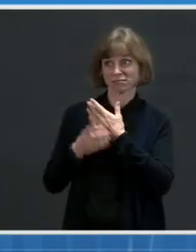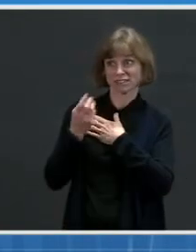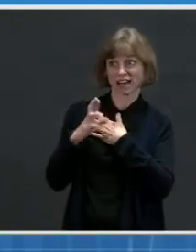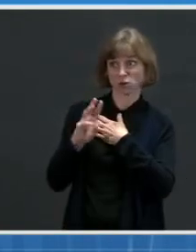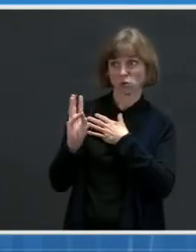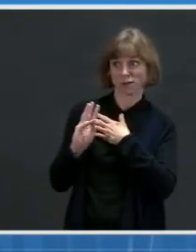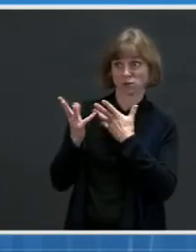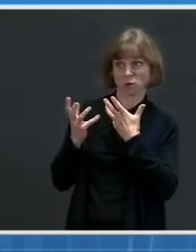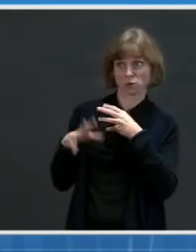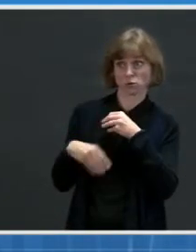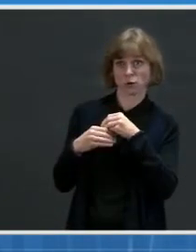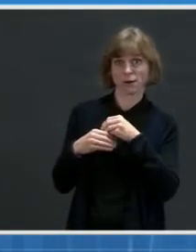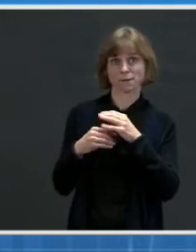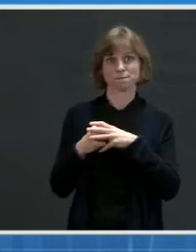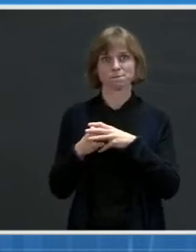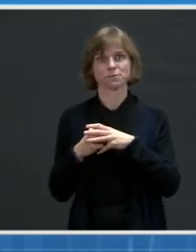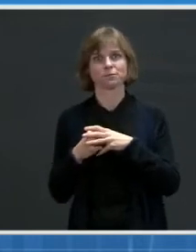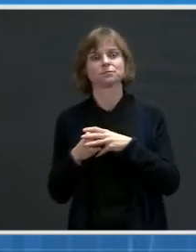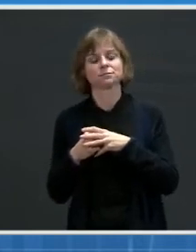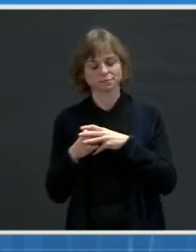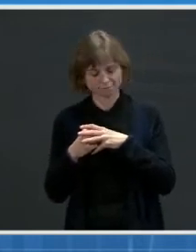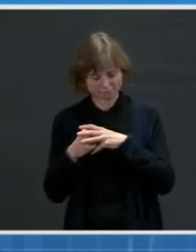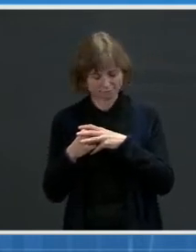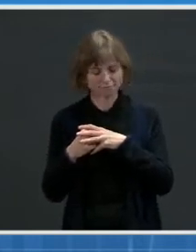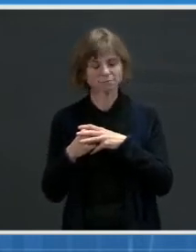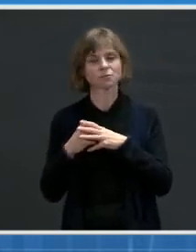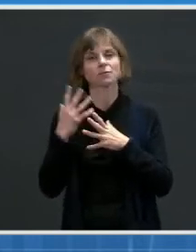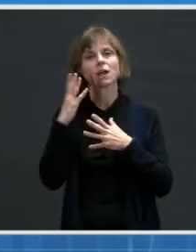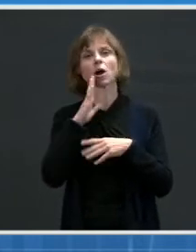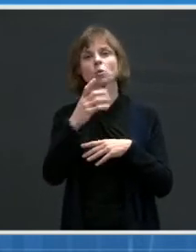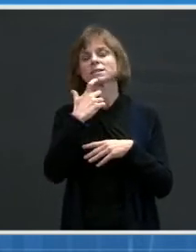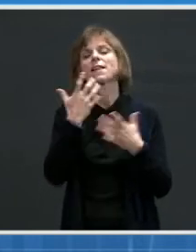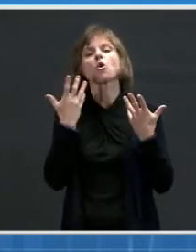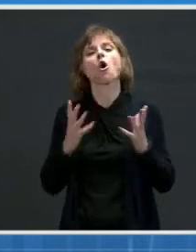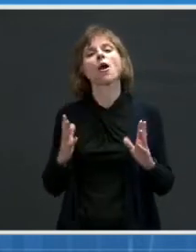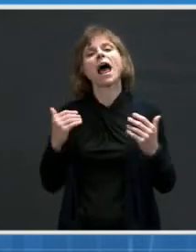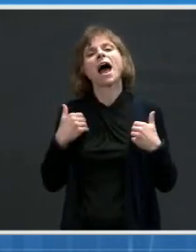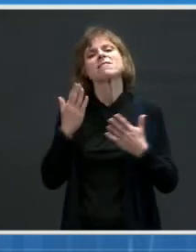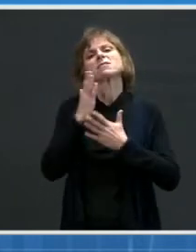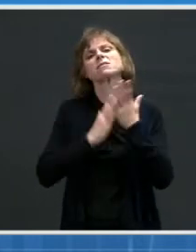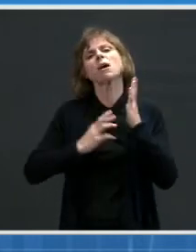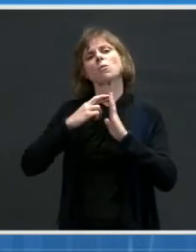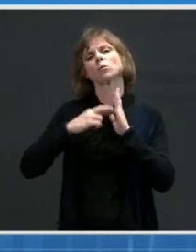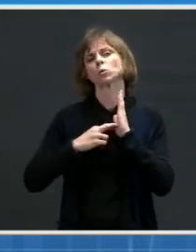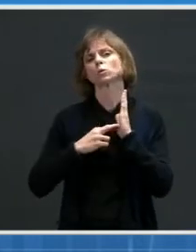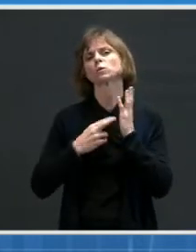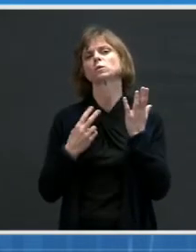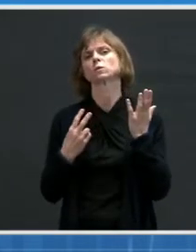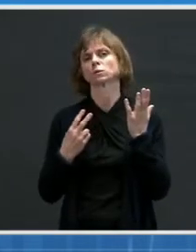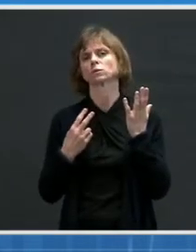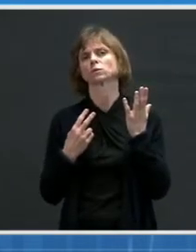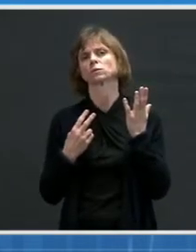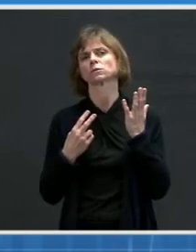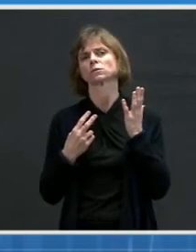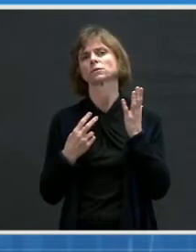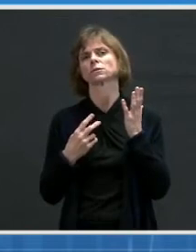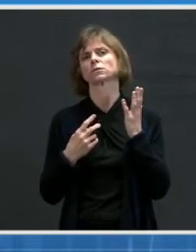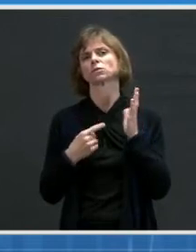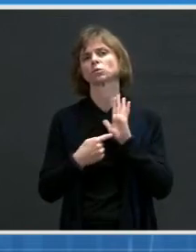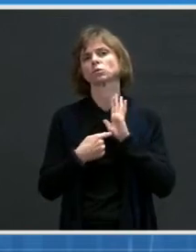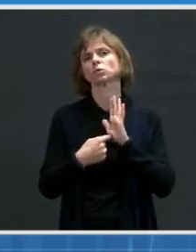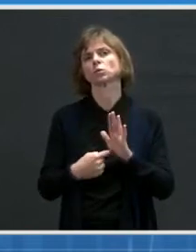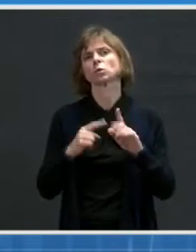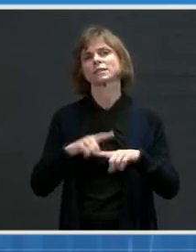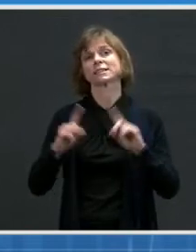that? Great, thank you. I will say we've already started to come out with some guidance that demonstrates a difference if you've been